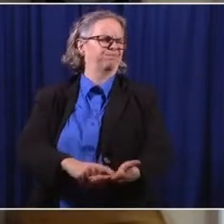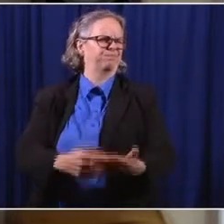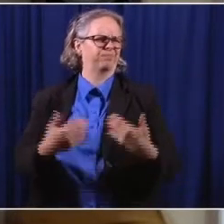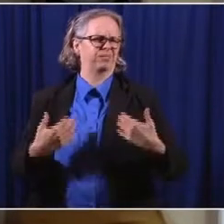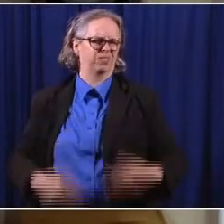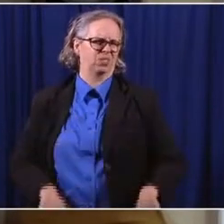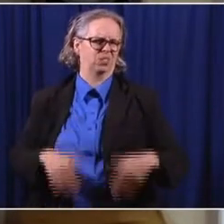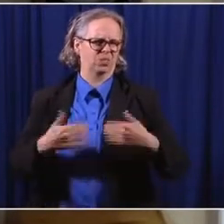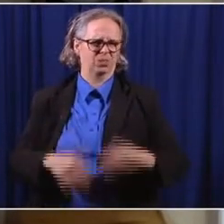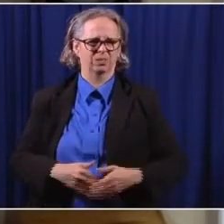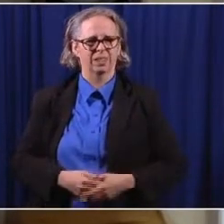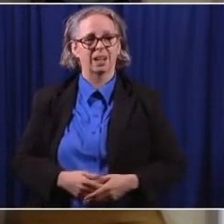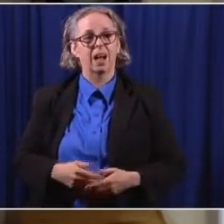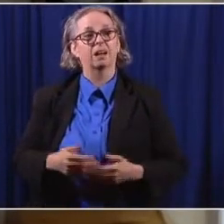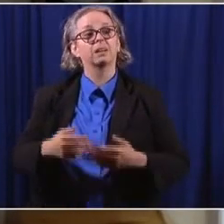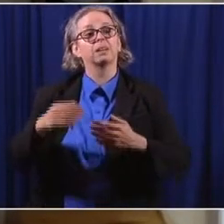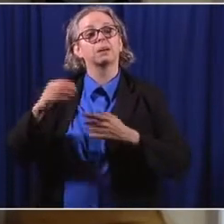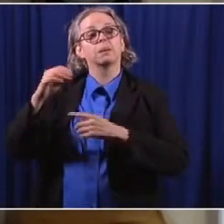Montgomery County,